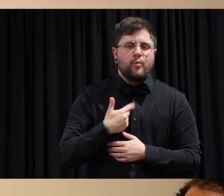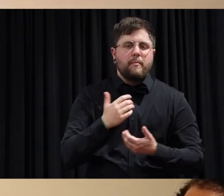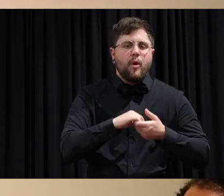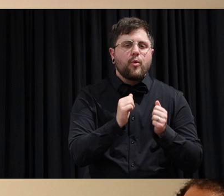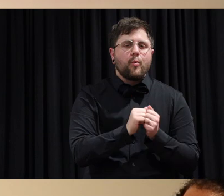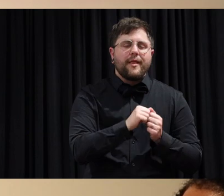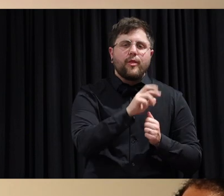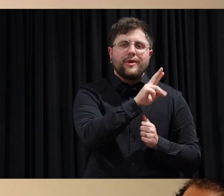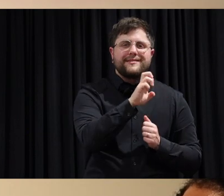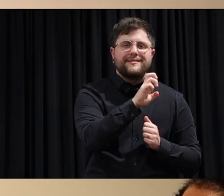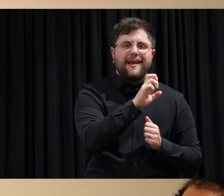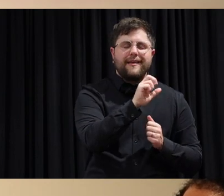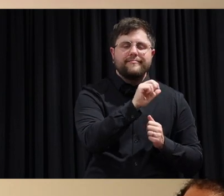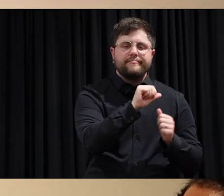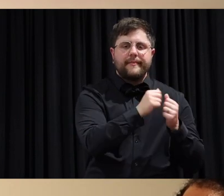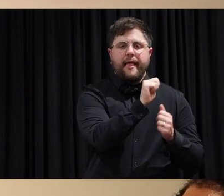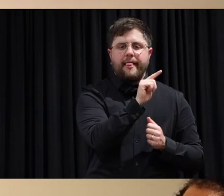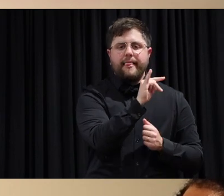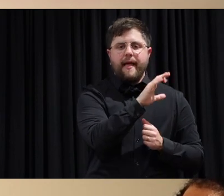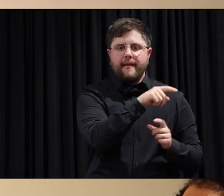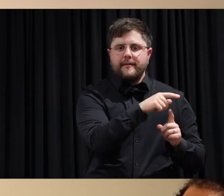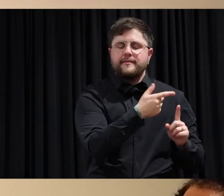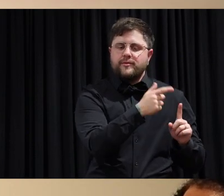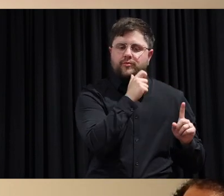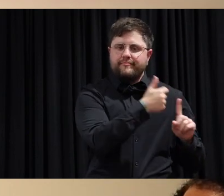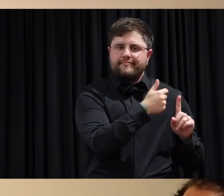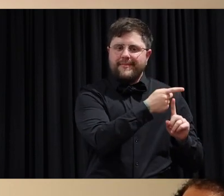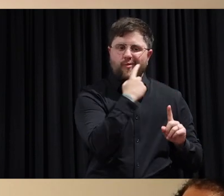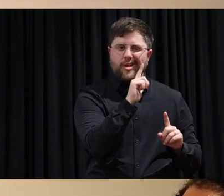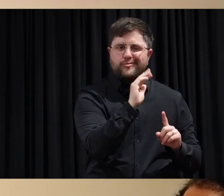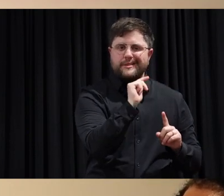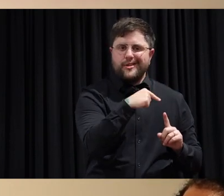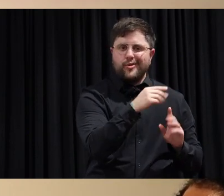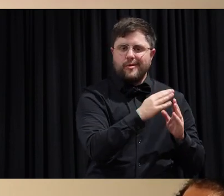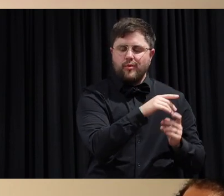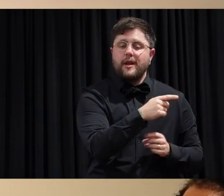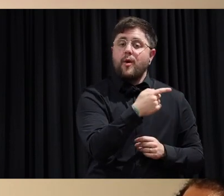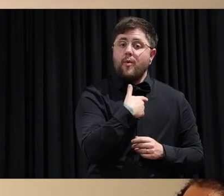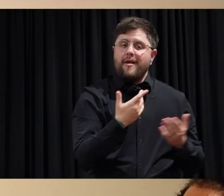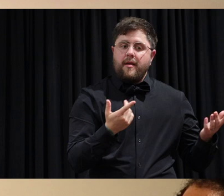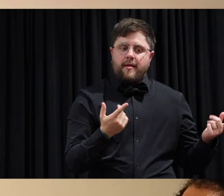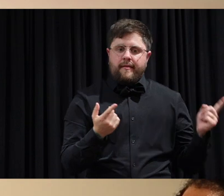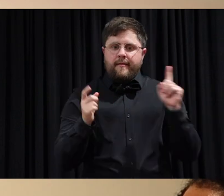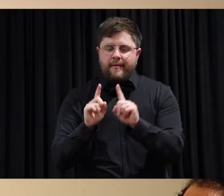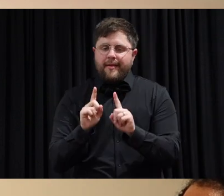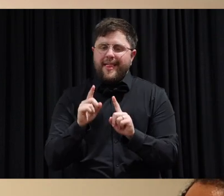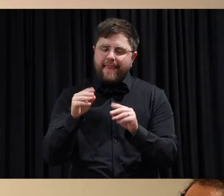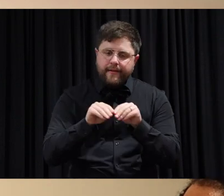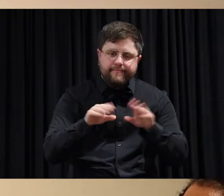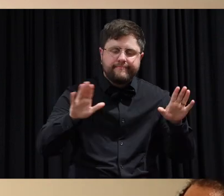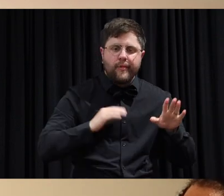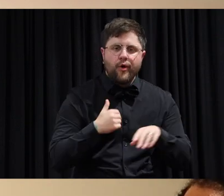is the LGBTQ trade organization for real estate agents, to bring their certified allyship training to our loan officers,